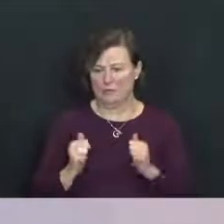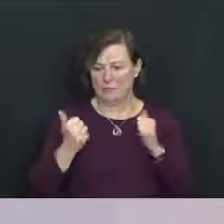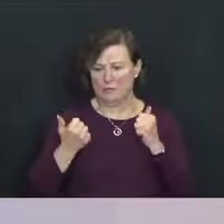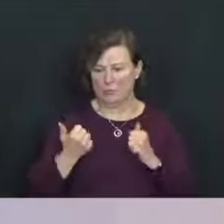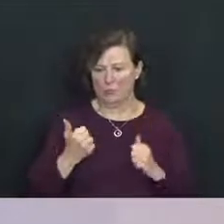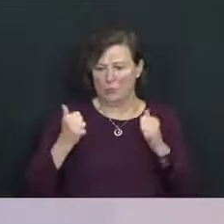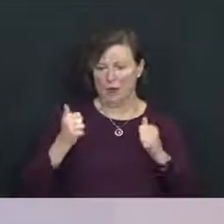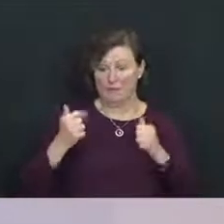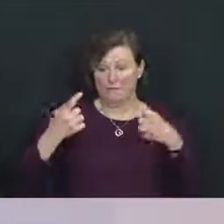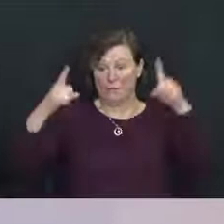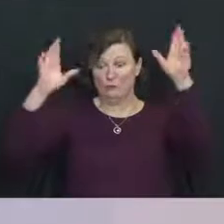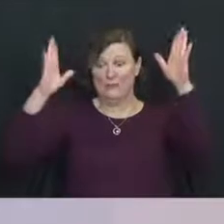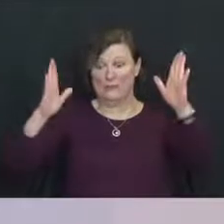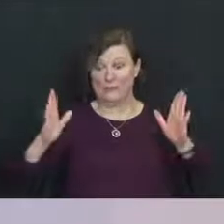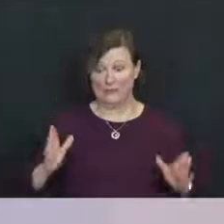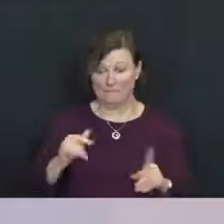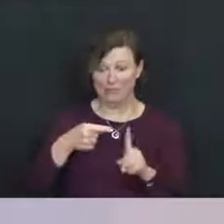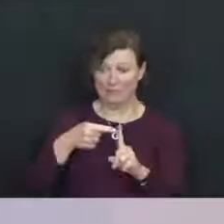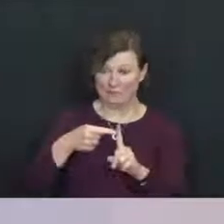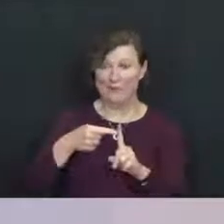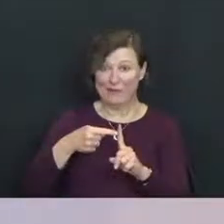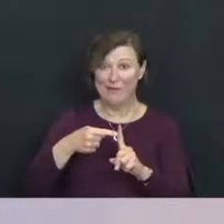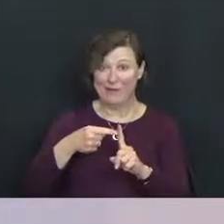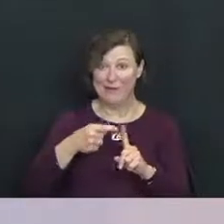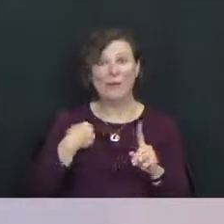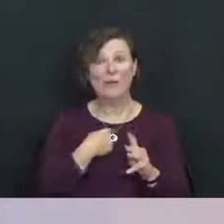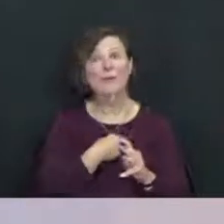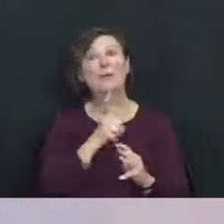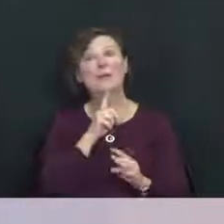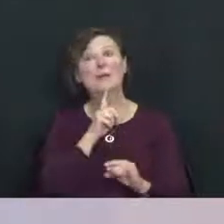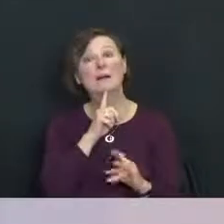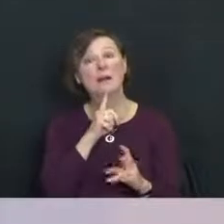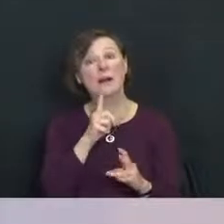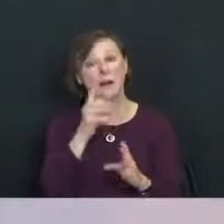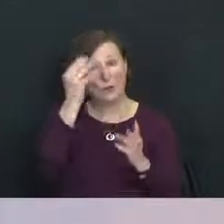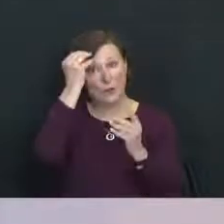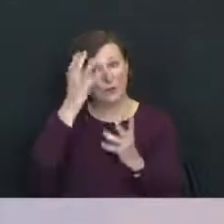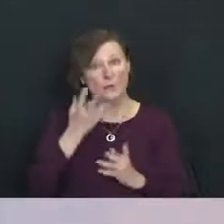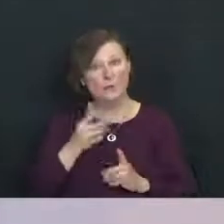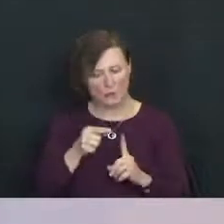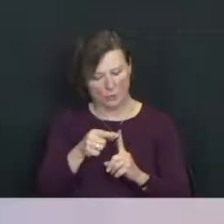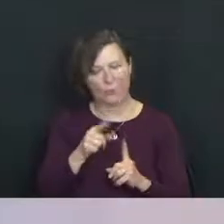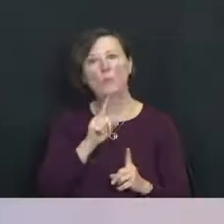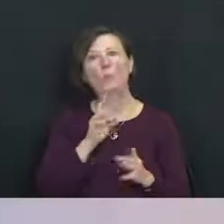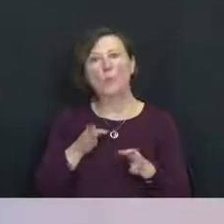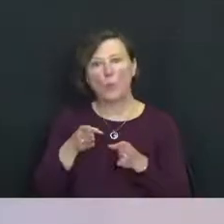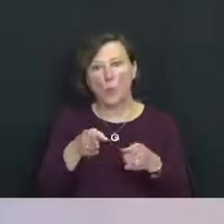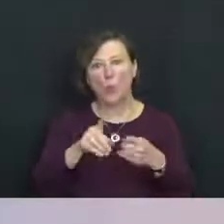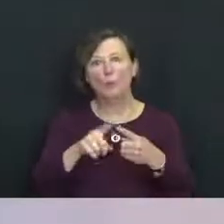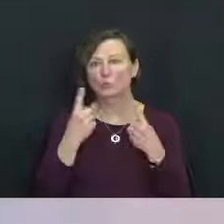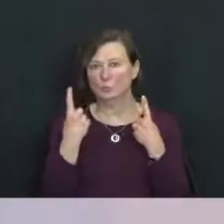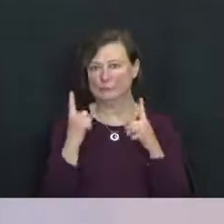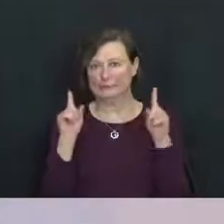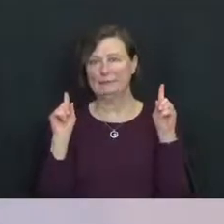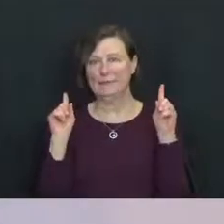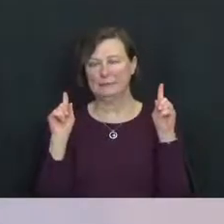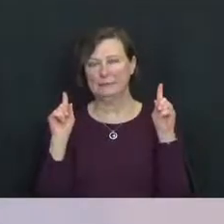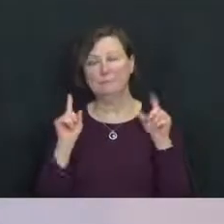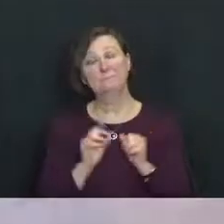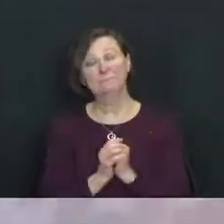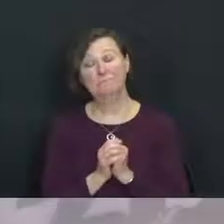holds sway. This, we are told, is the road to success.